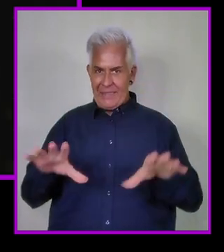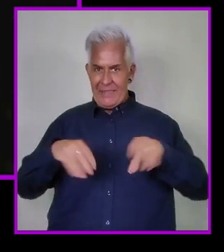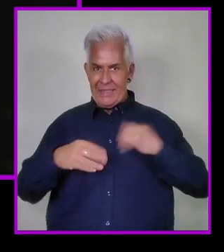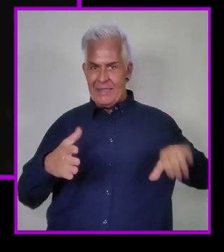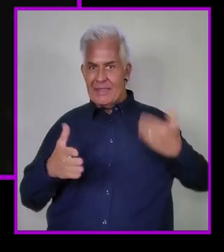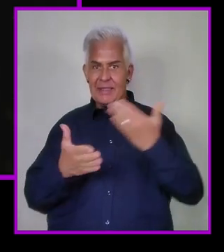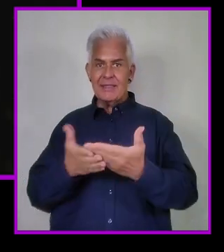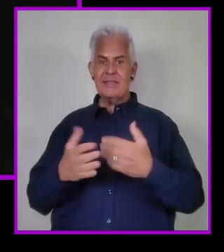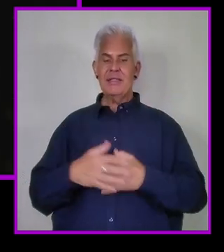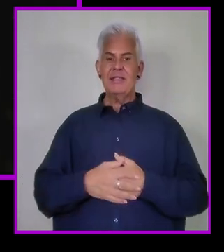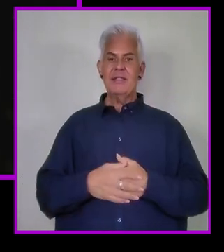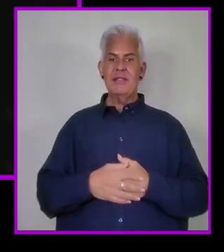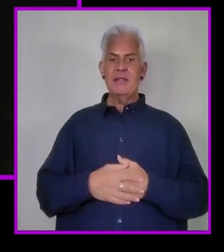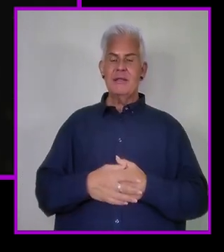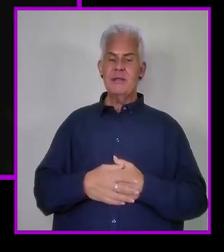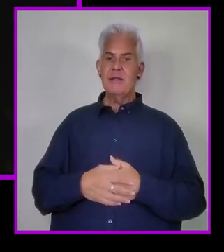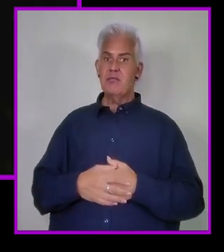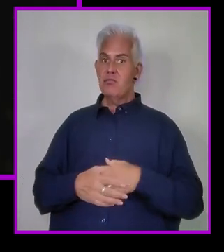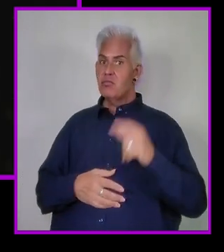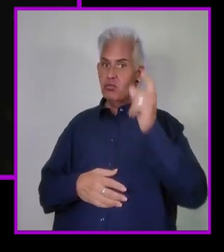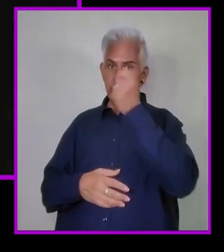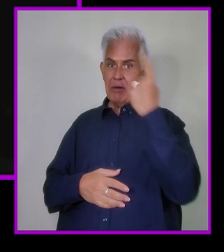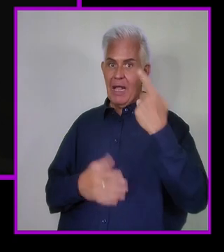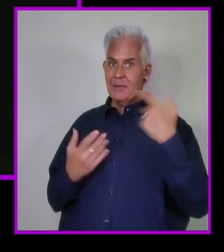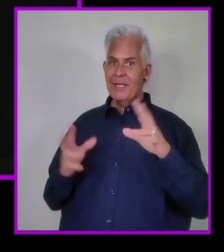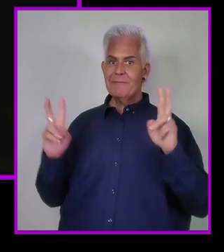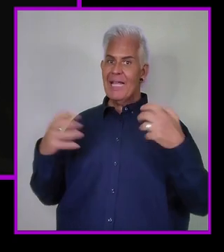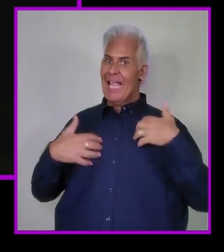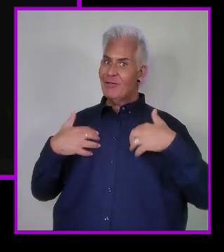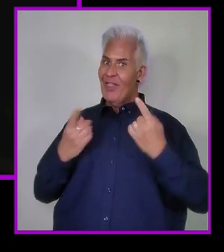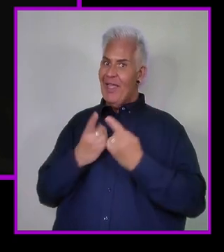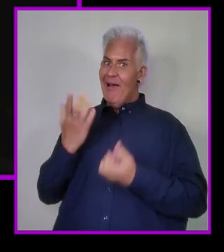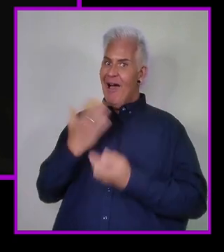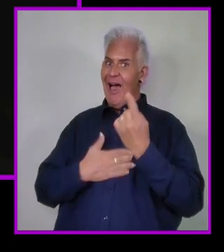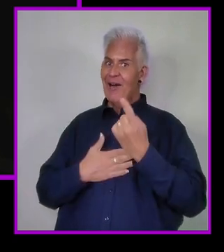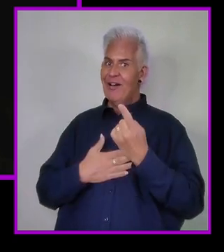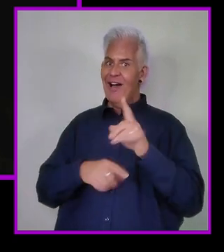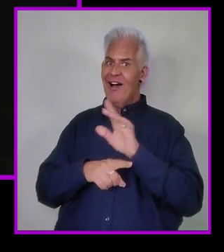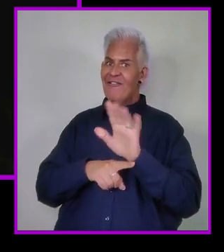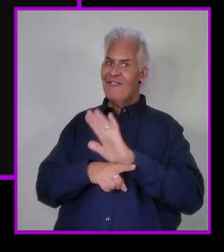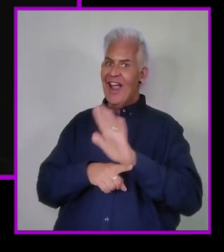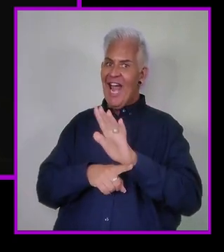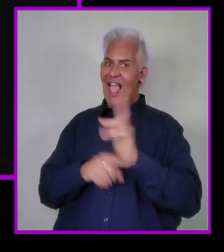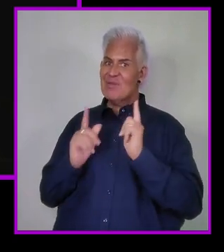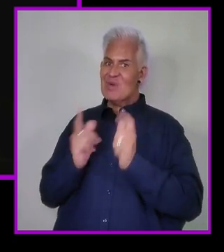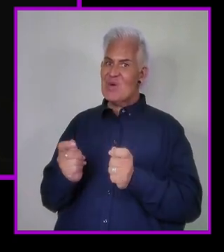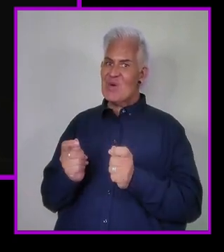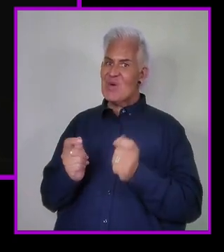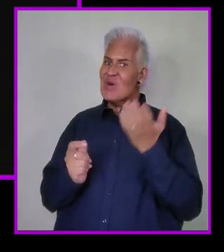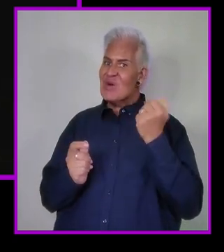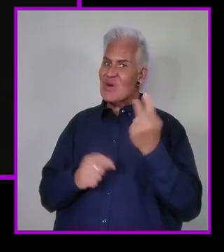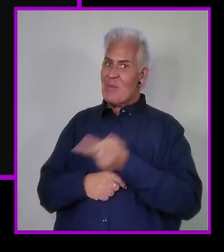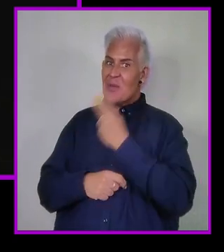far. I understand that there was quite an interesting thing that happened at the Film Awards recently that